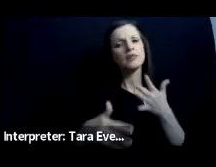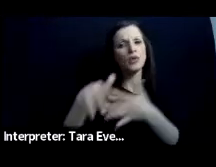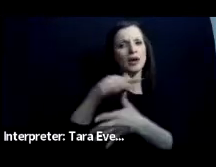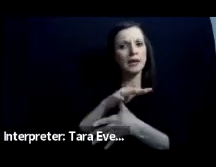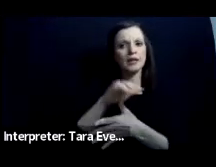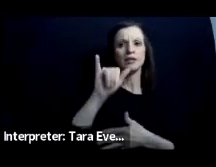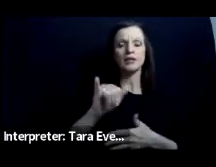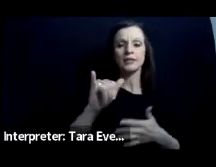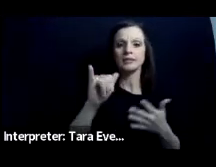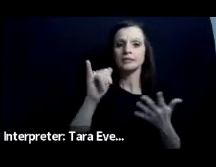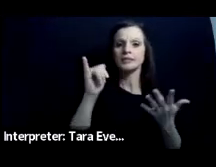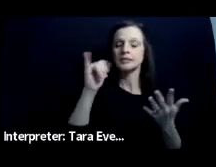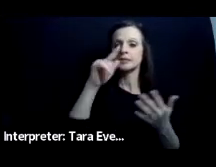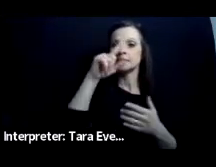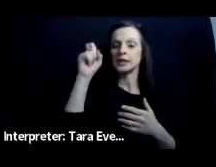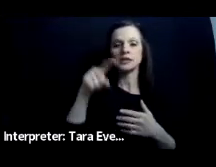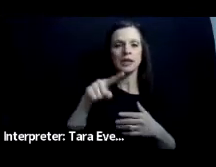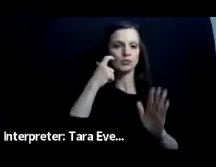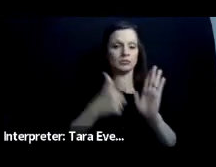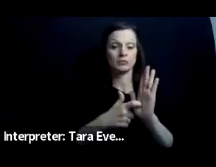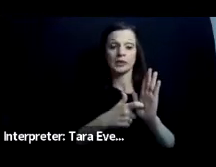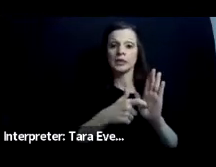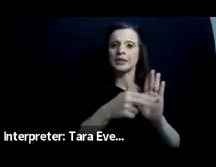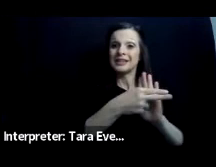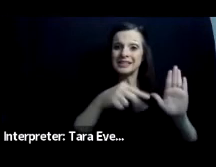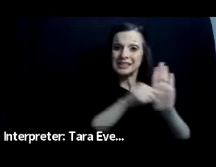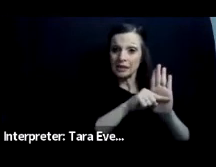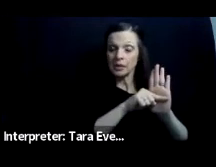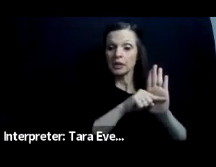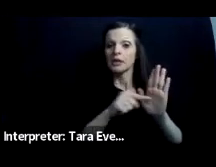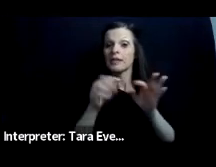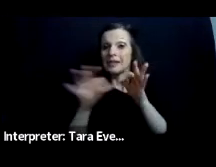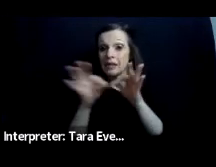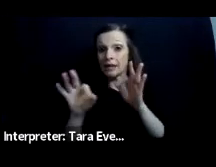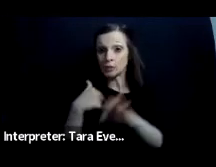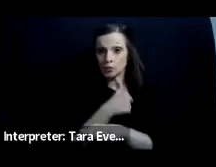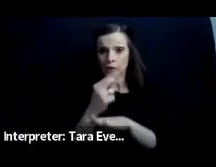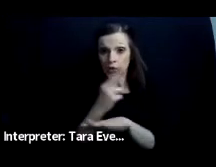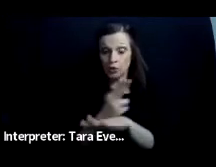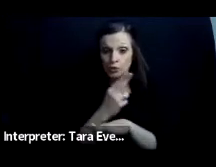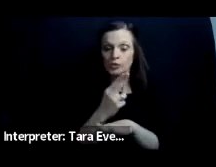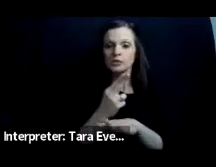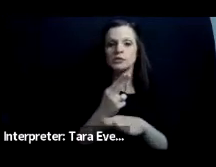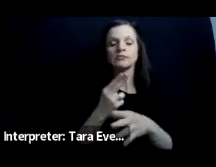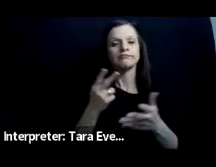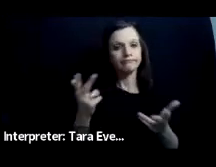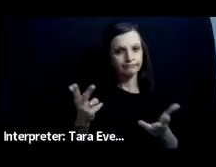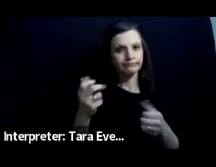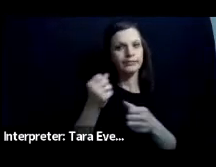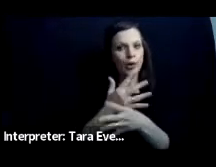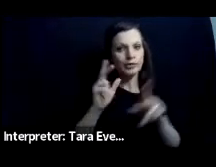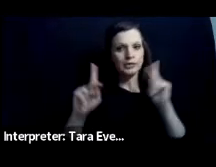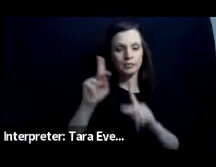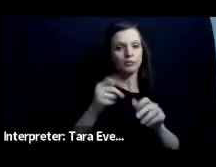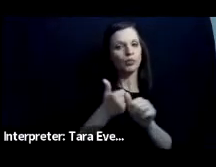bit, stigma and the language we use causes people to not want to get into treatment,